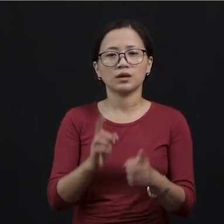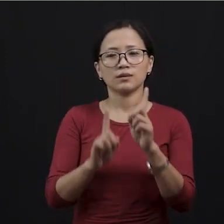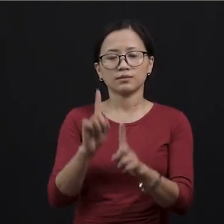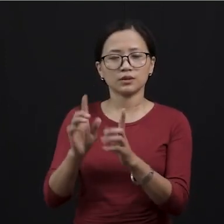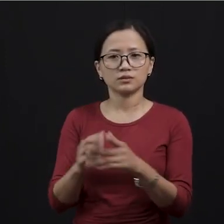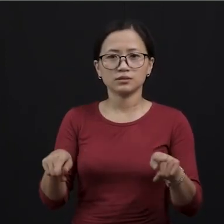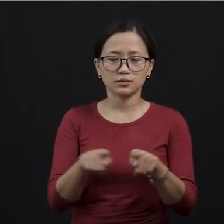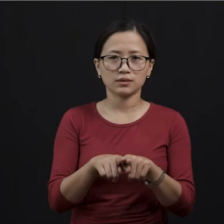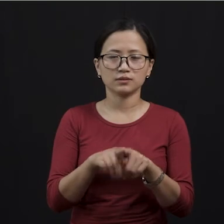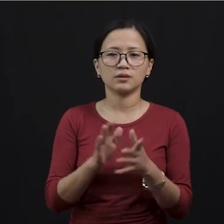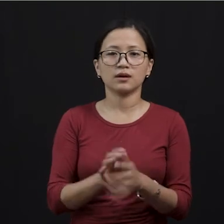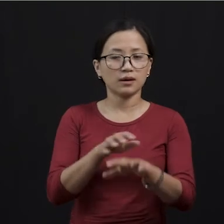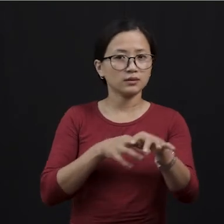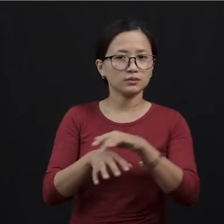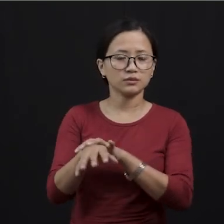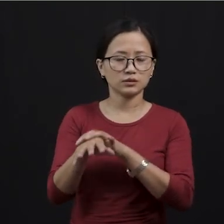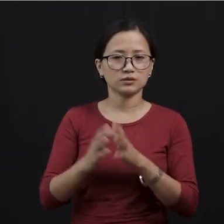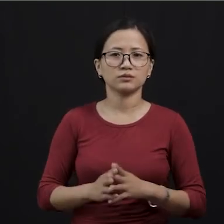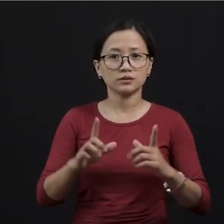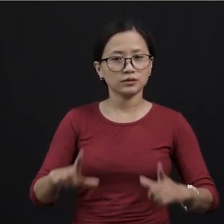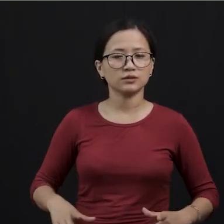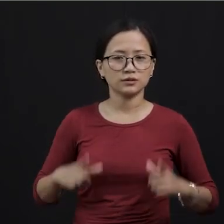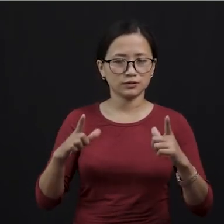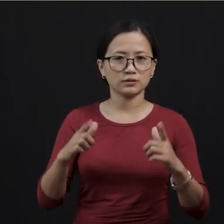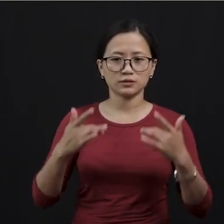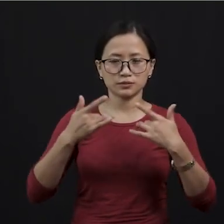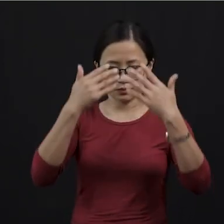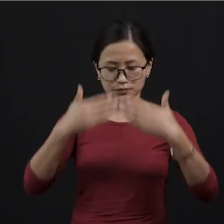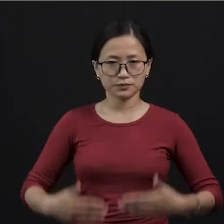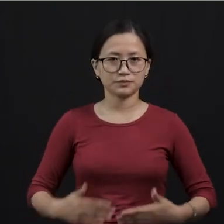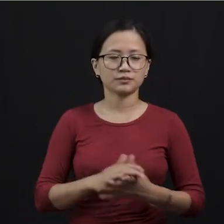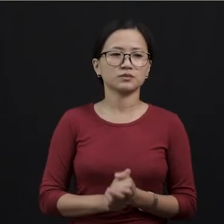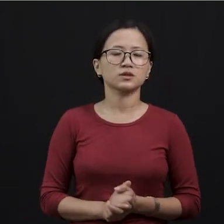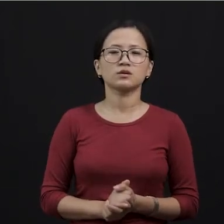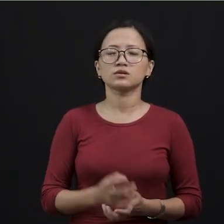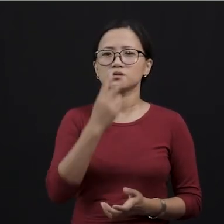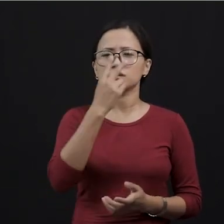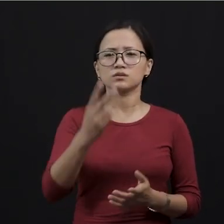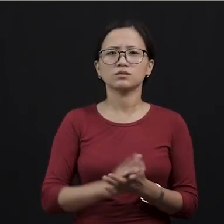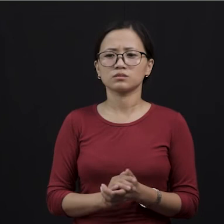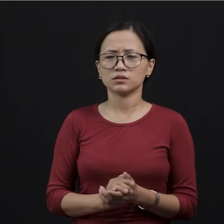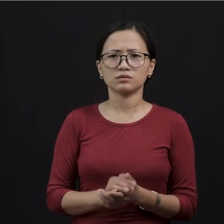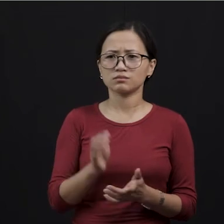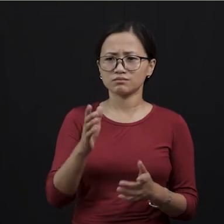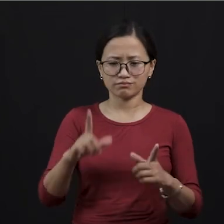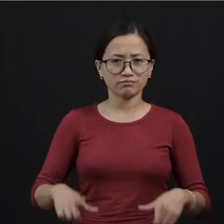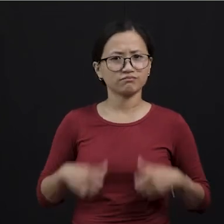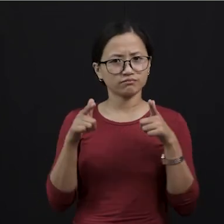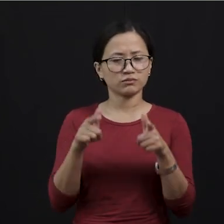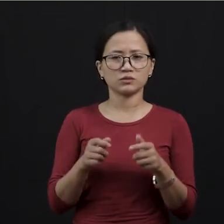in a habitat. That is a biotic component. Now let us see the non-living things. What are the non-living things,